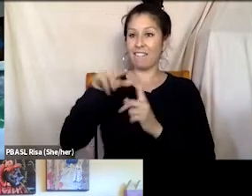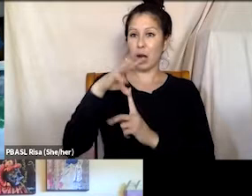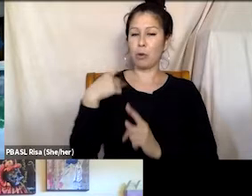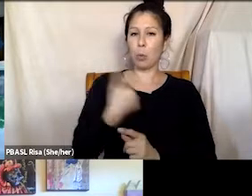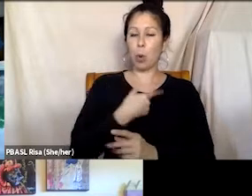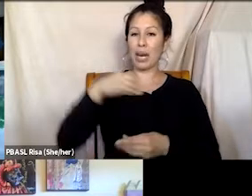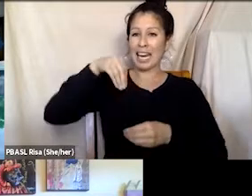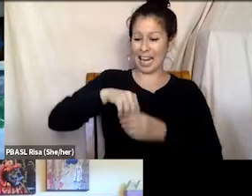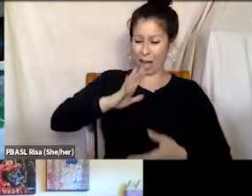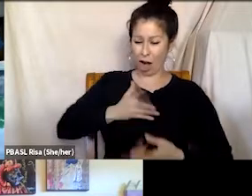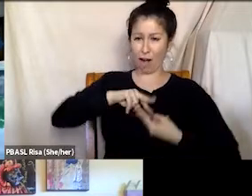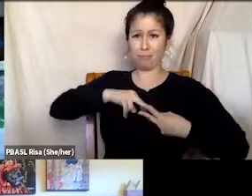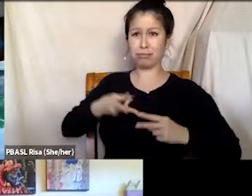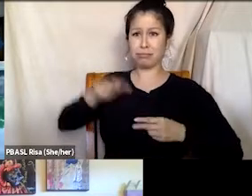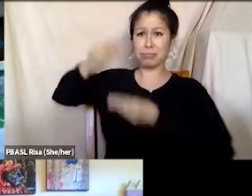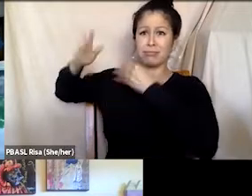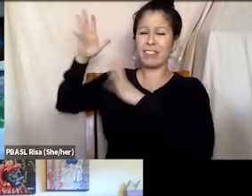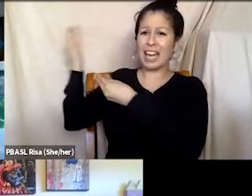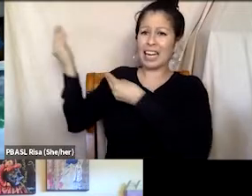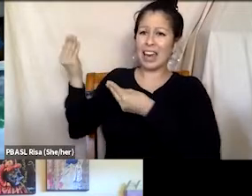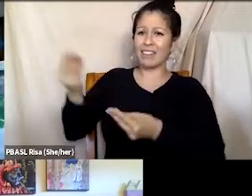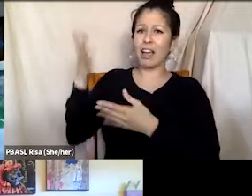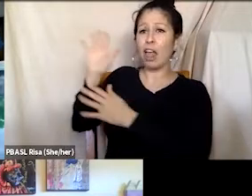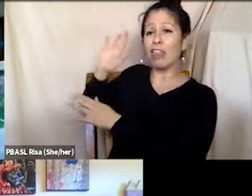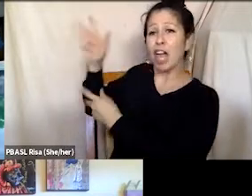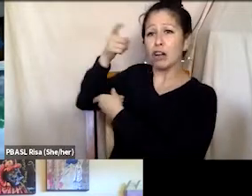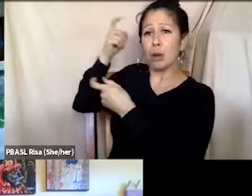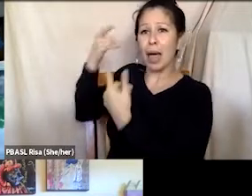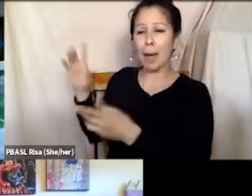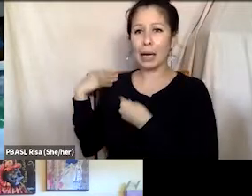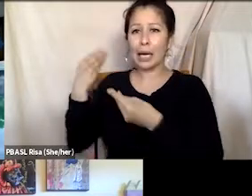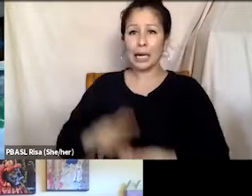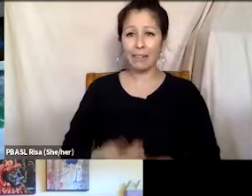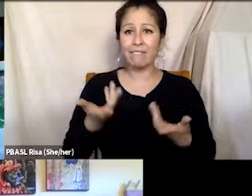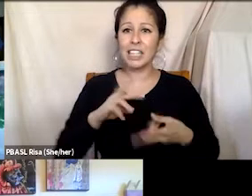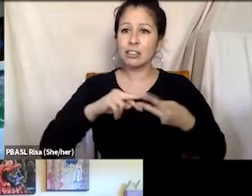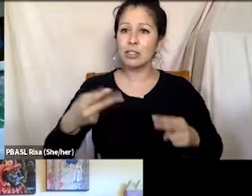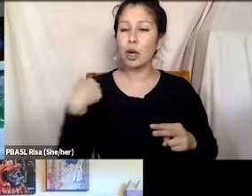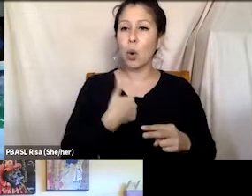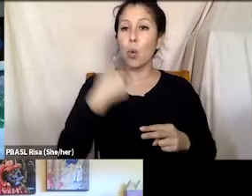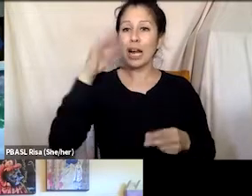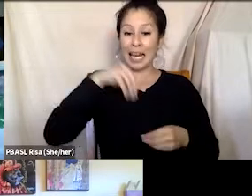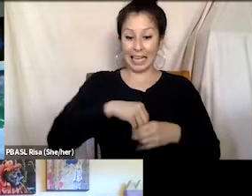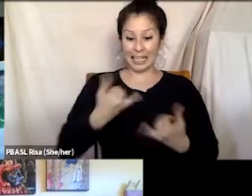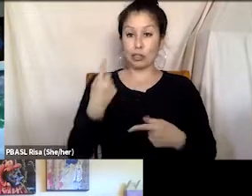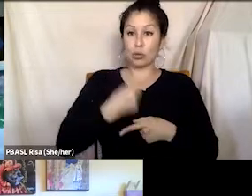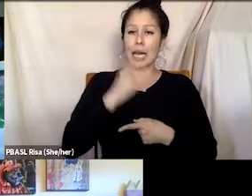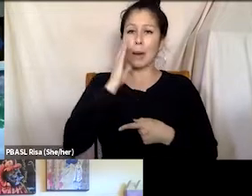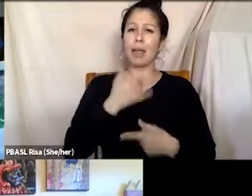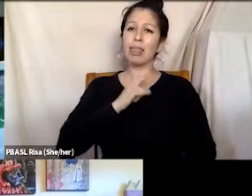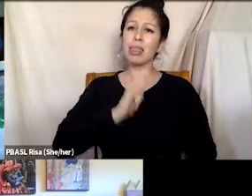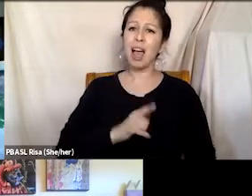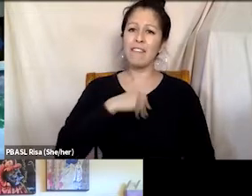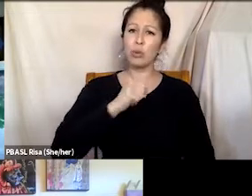of experiences from our ancestors. But knowing that, and most importantly, knowing that we could also carry within us the experience of love